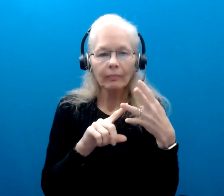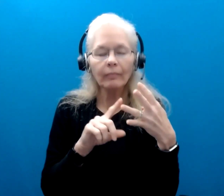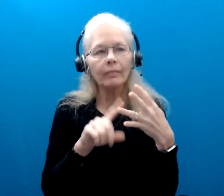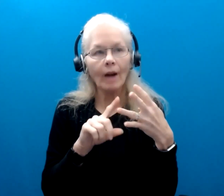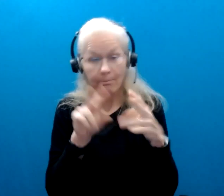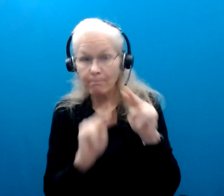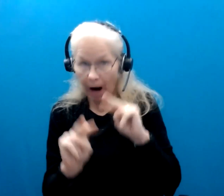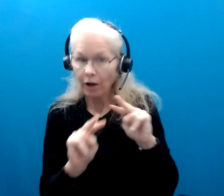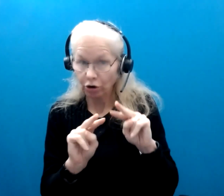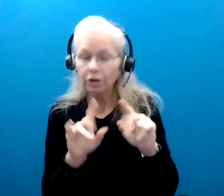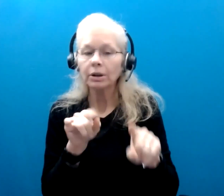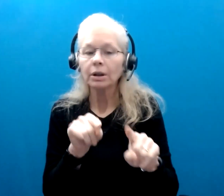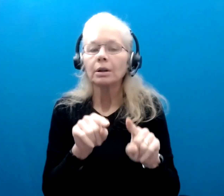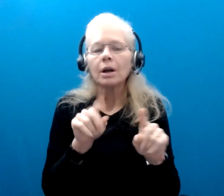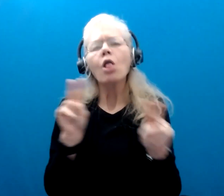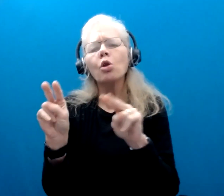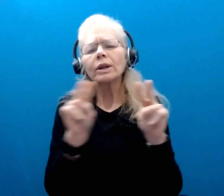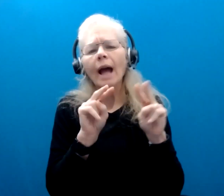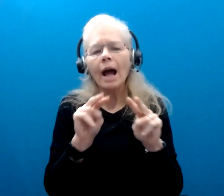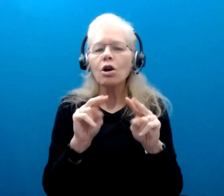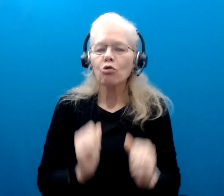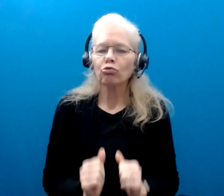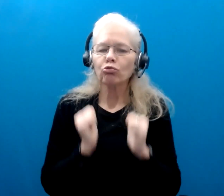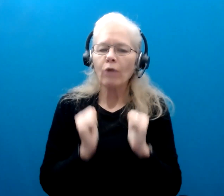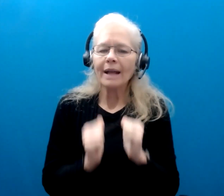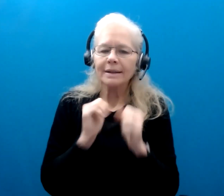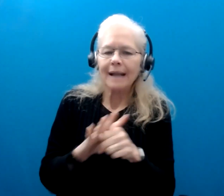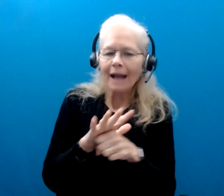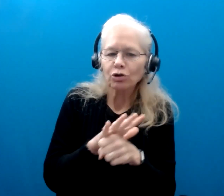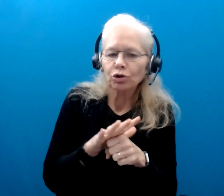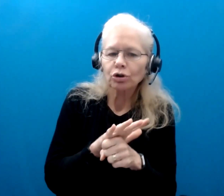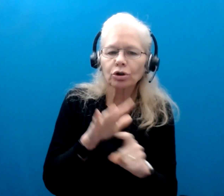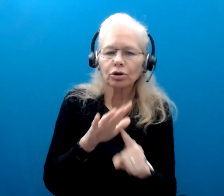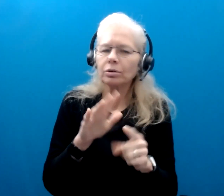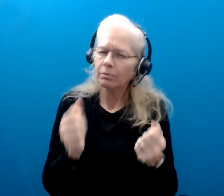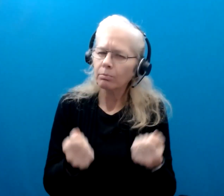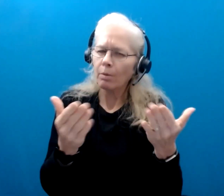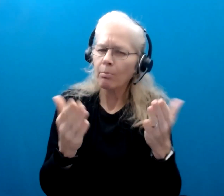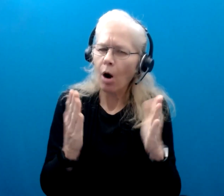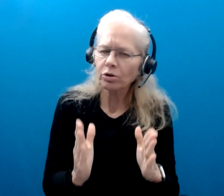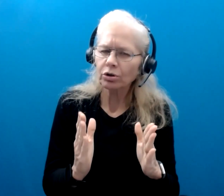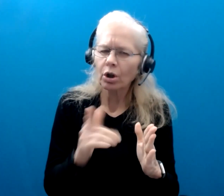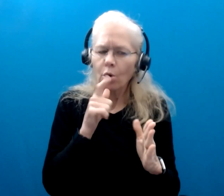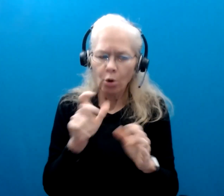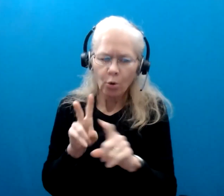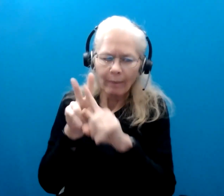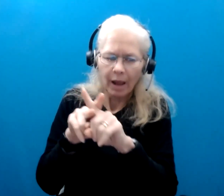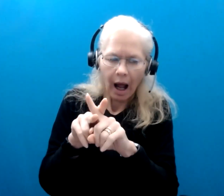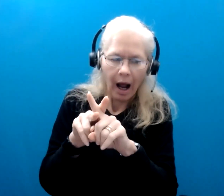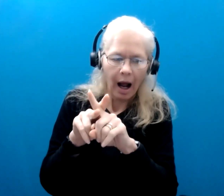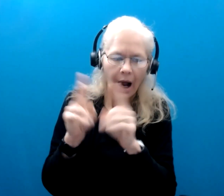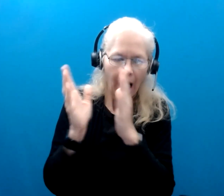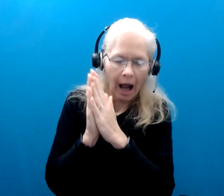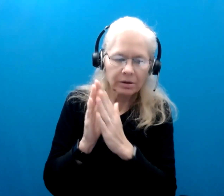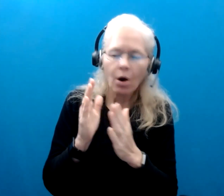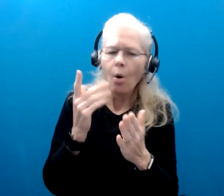residential development proposals and having those proposers, applicants indicate what they're likely to be charging